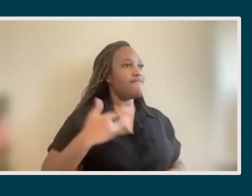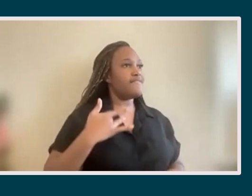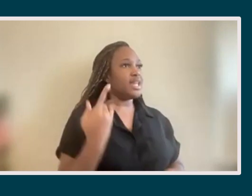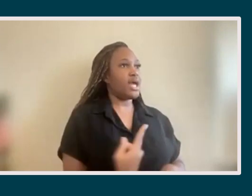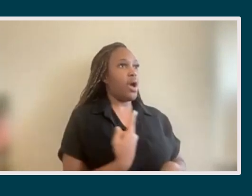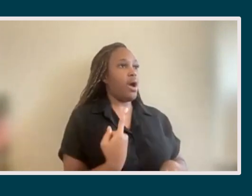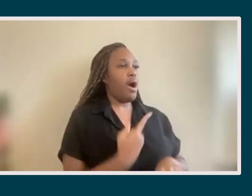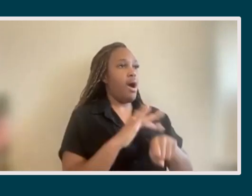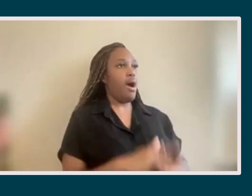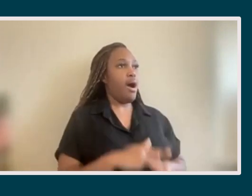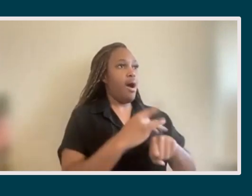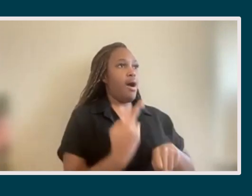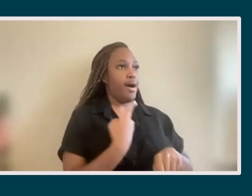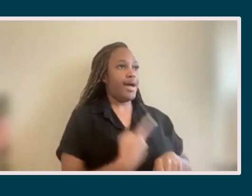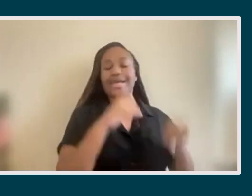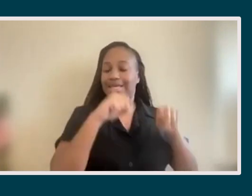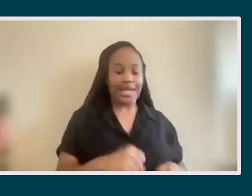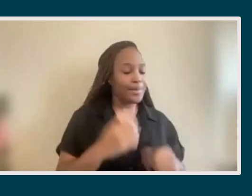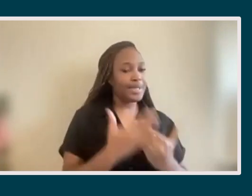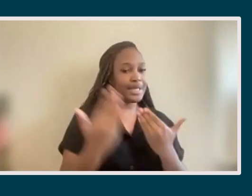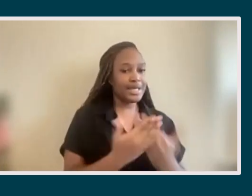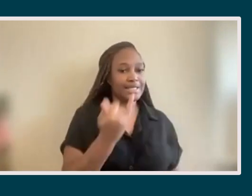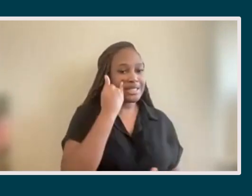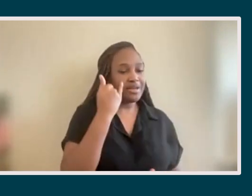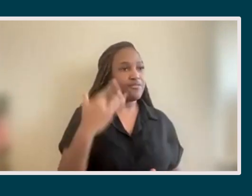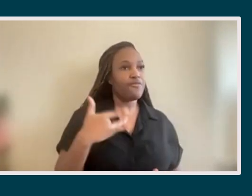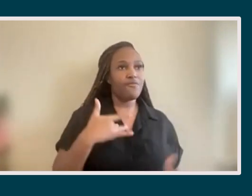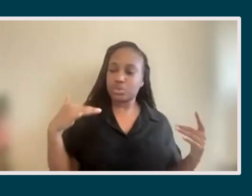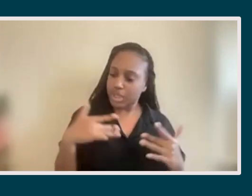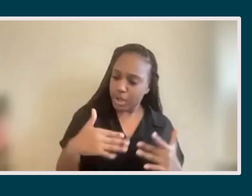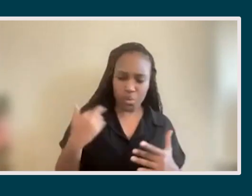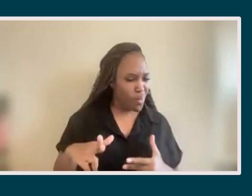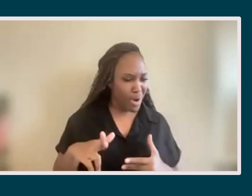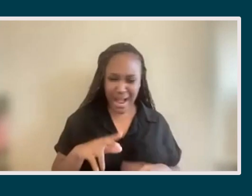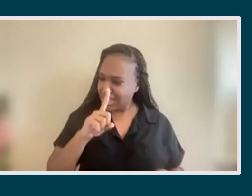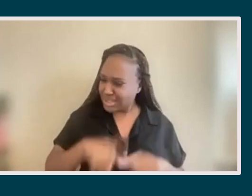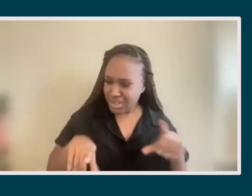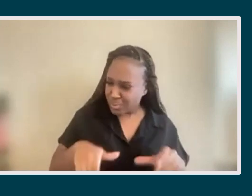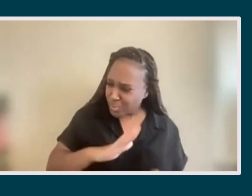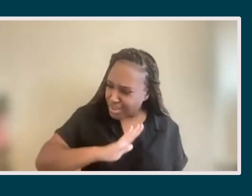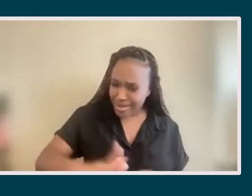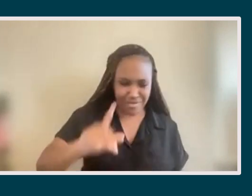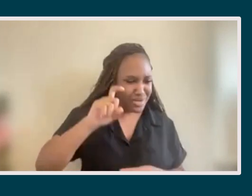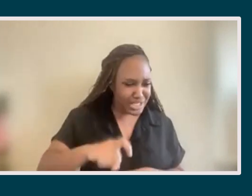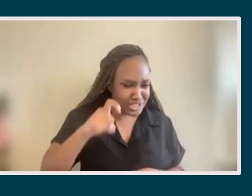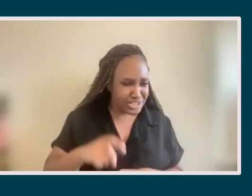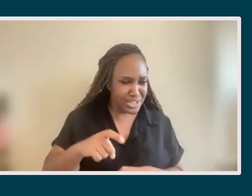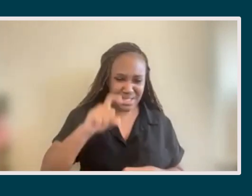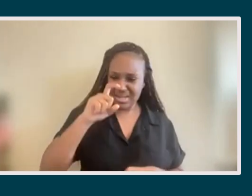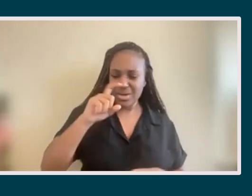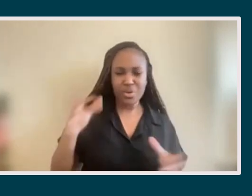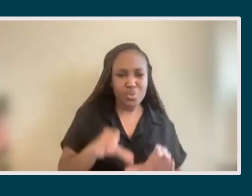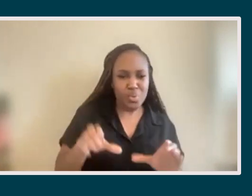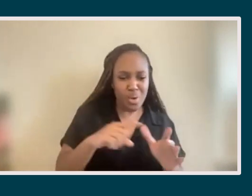feeling scared or like we can't do enough or like we should be doing these things to kind of retreat and